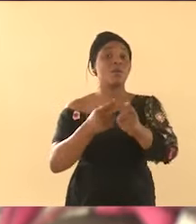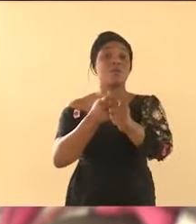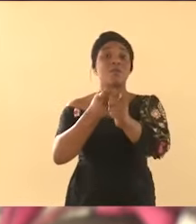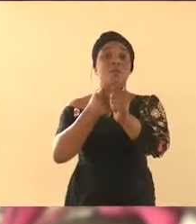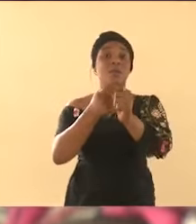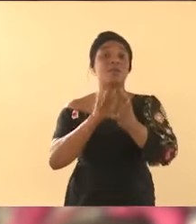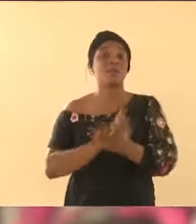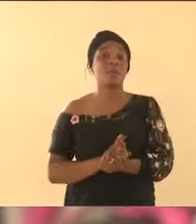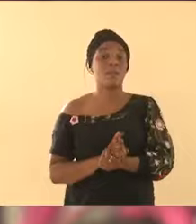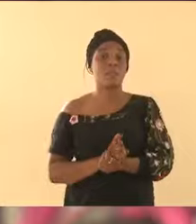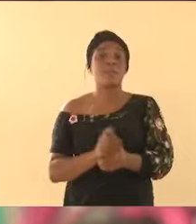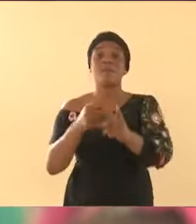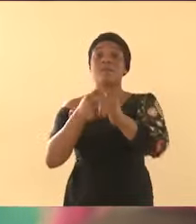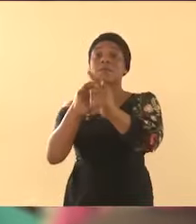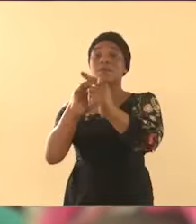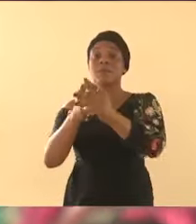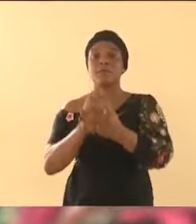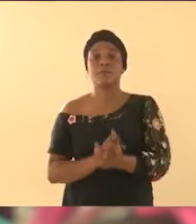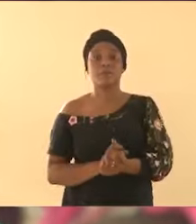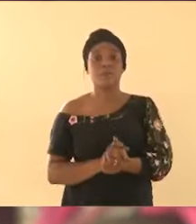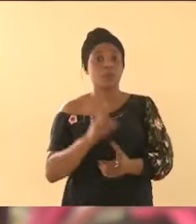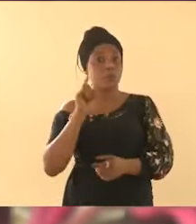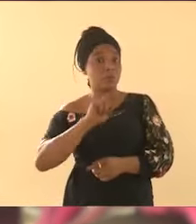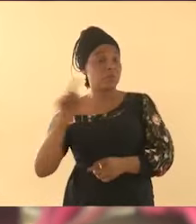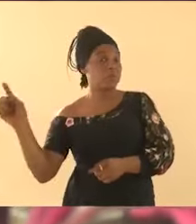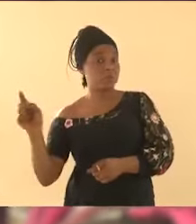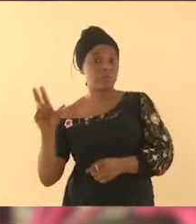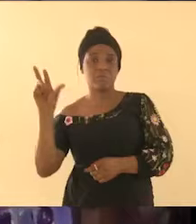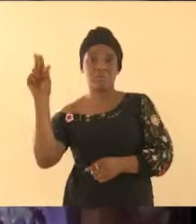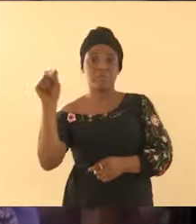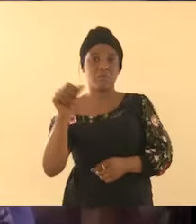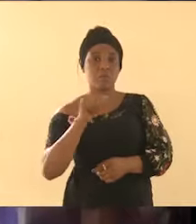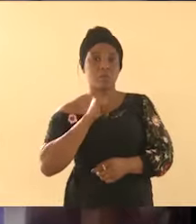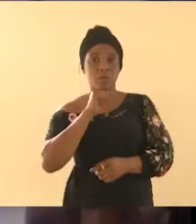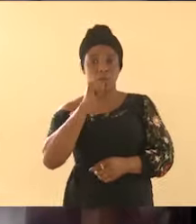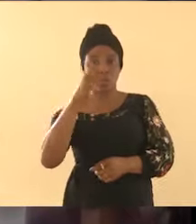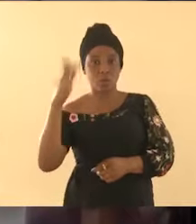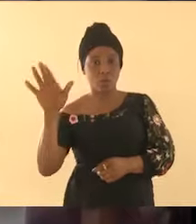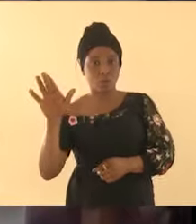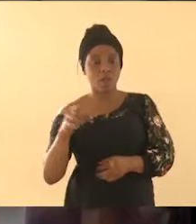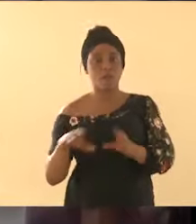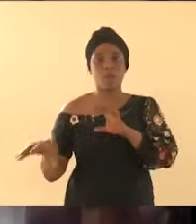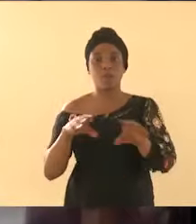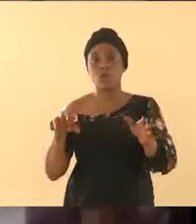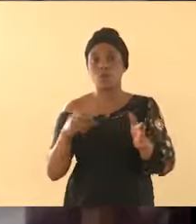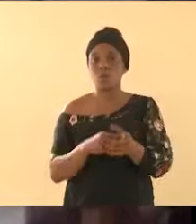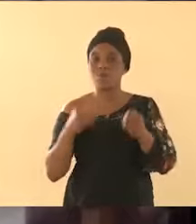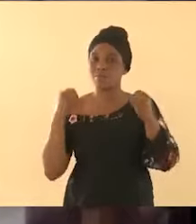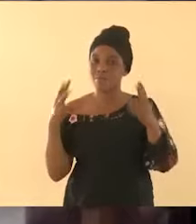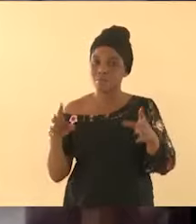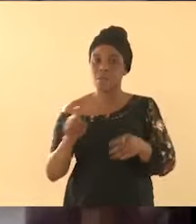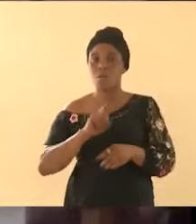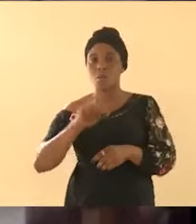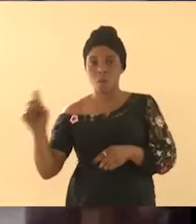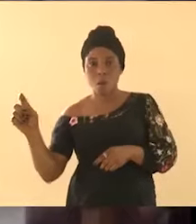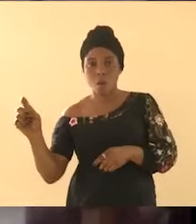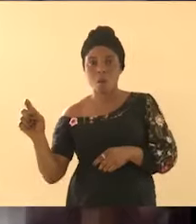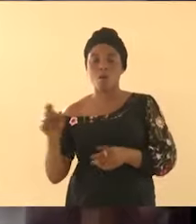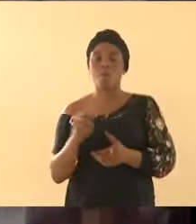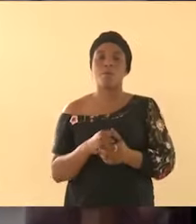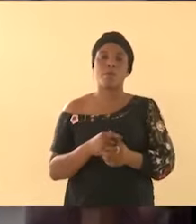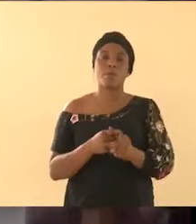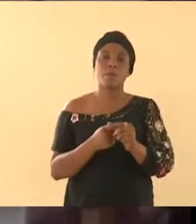long-distance race. It's a marathon. Not a 100-meter dash. Unfortunately, we have been doing a series